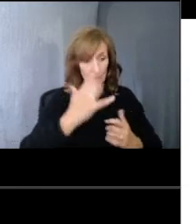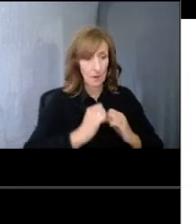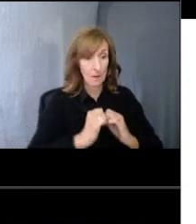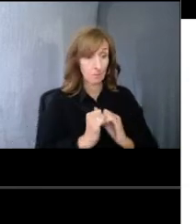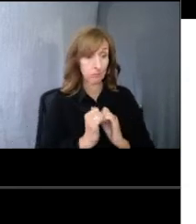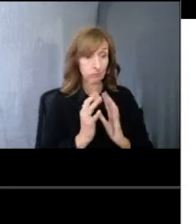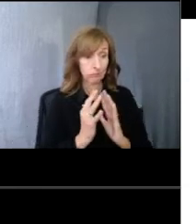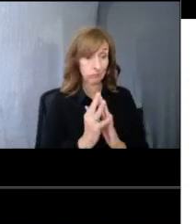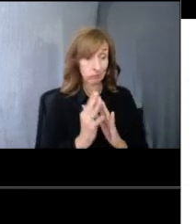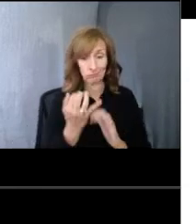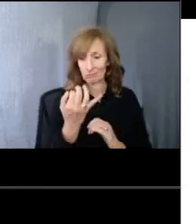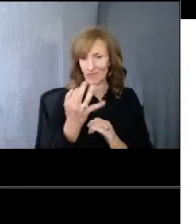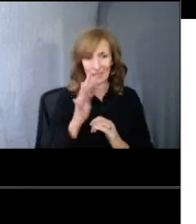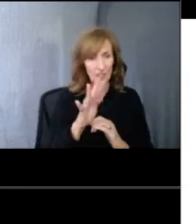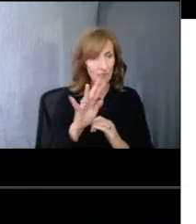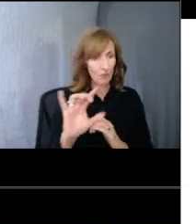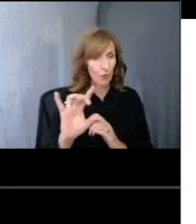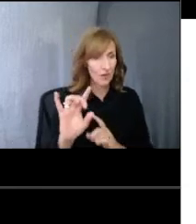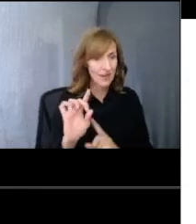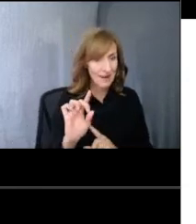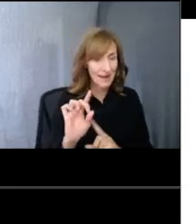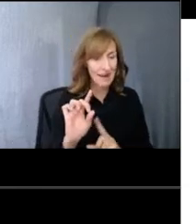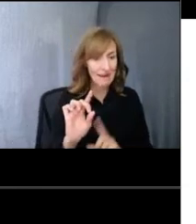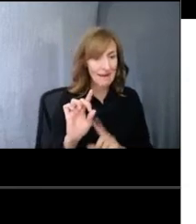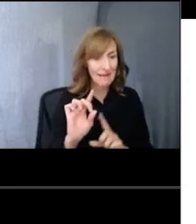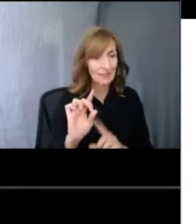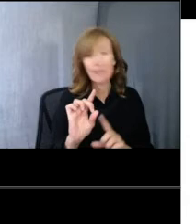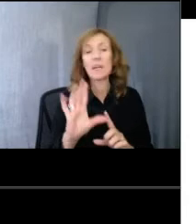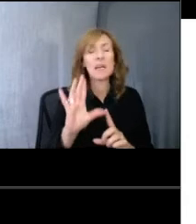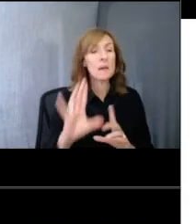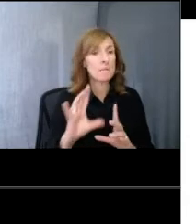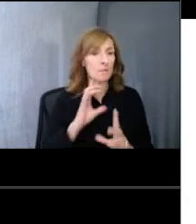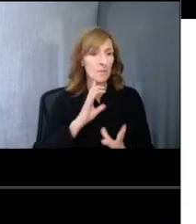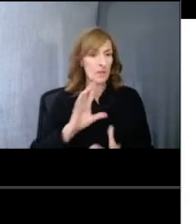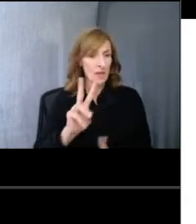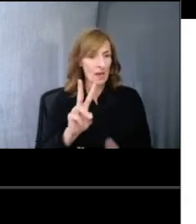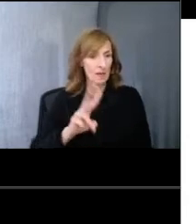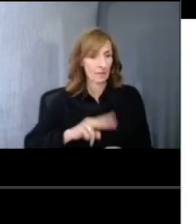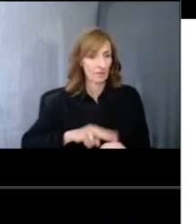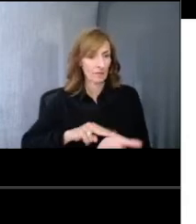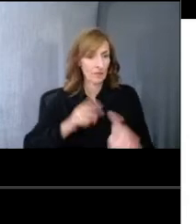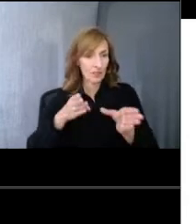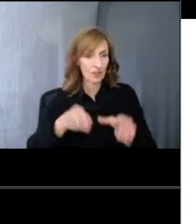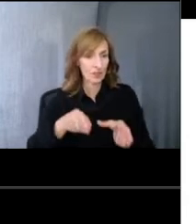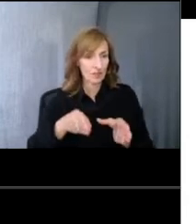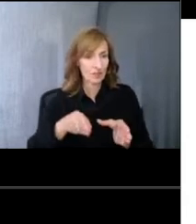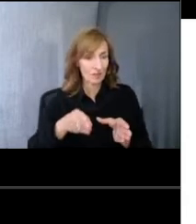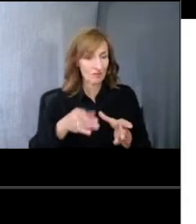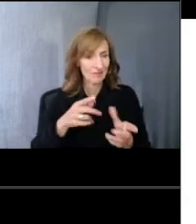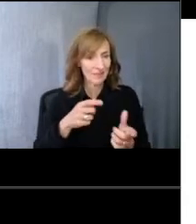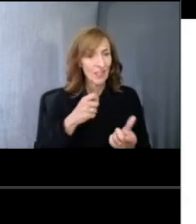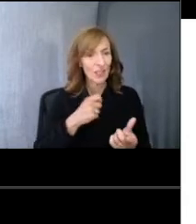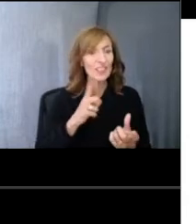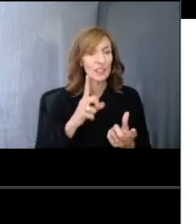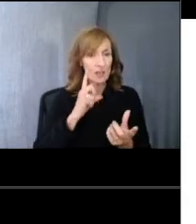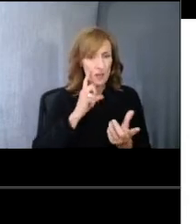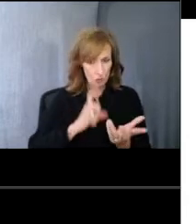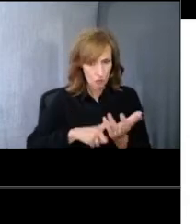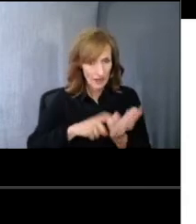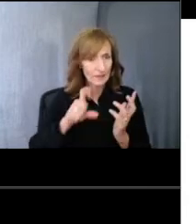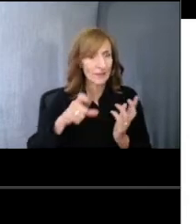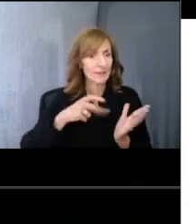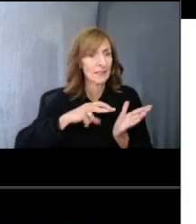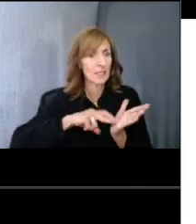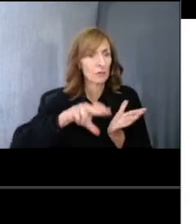a veterinarian and pioneer in animal medicine who recognized a need for research that would improve animal health. We'll get to the presentation